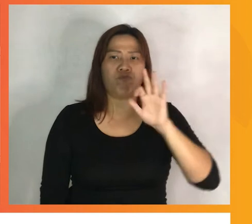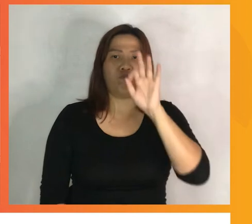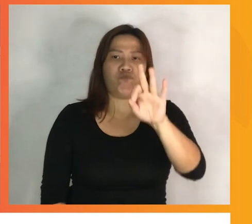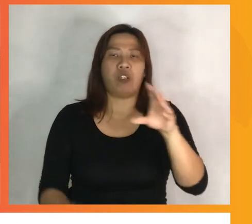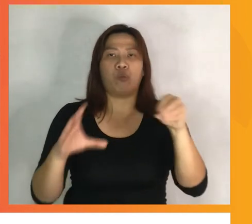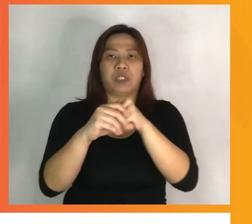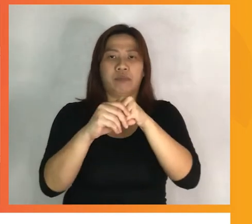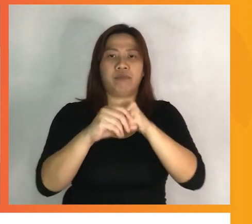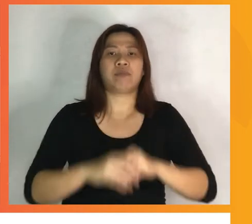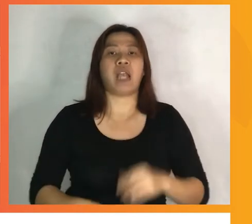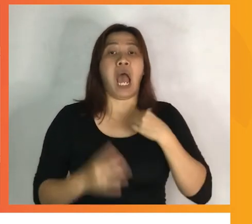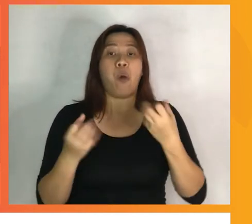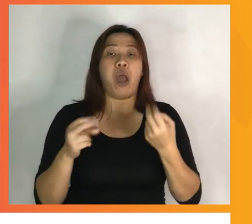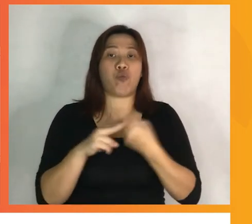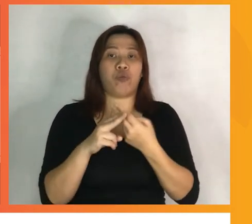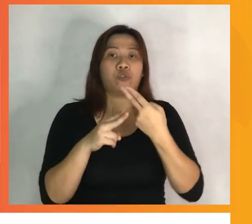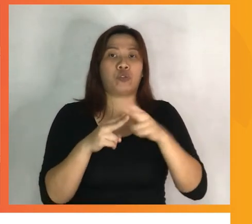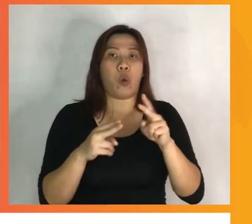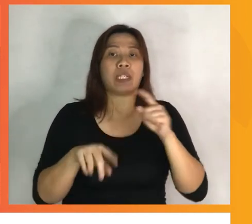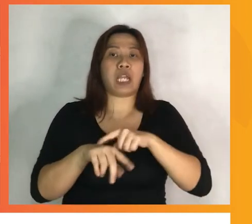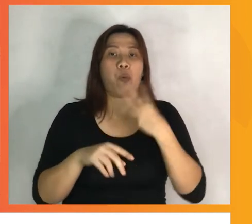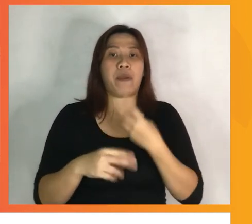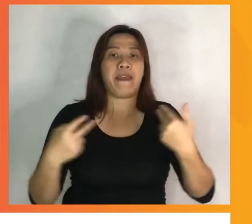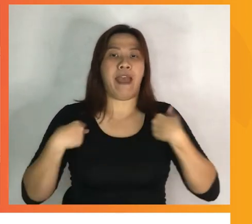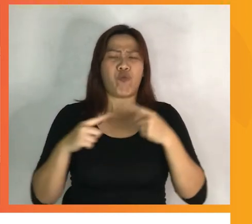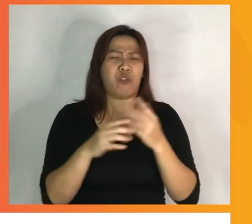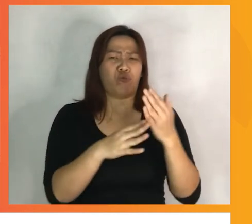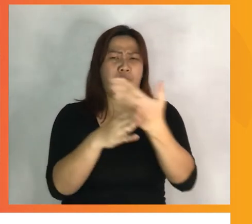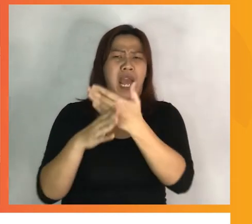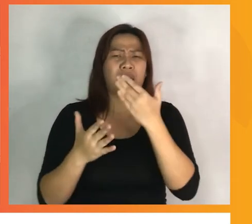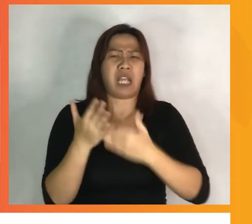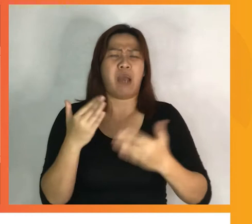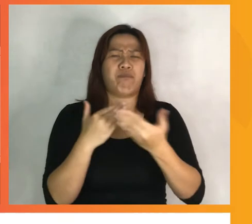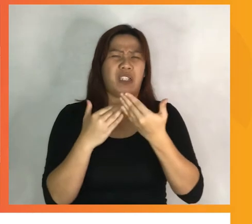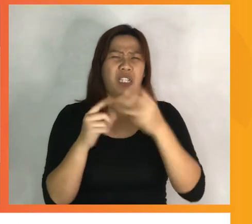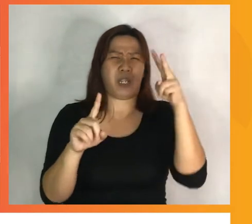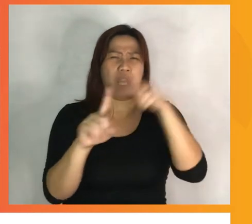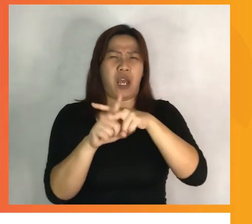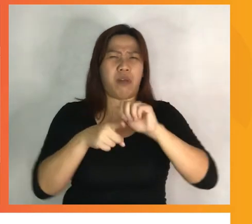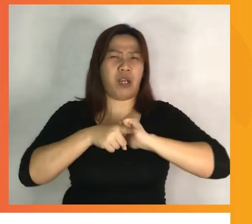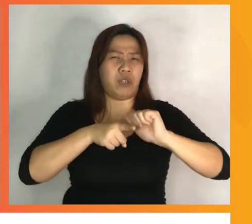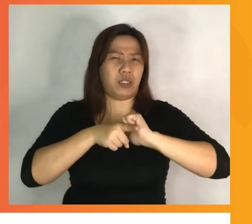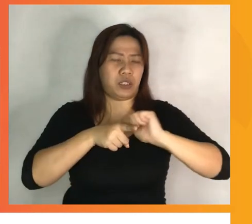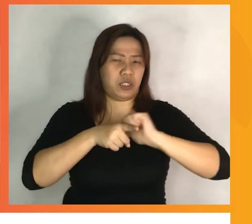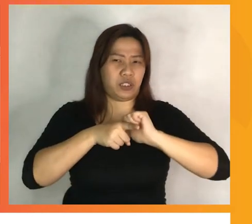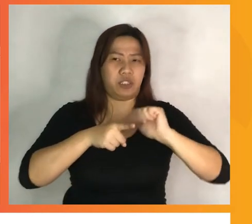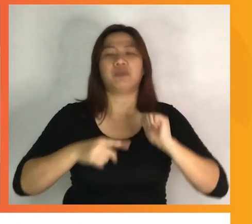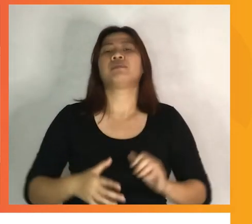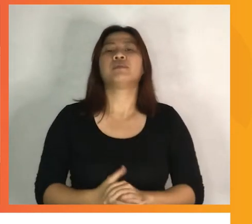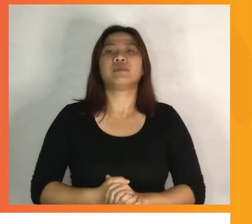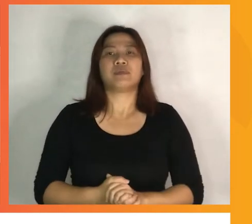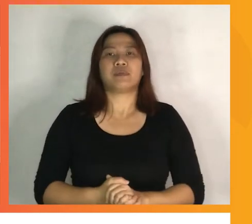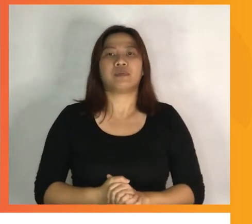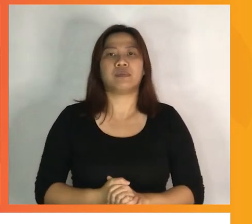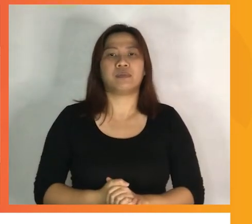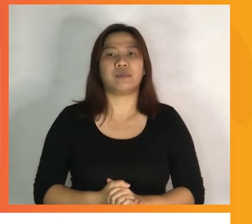Inclusion. And I want to use the short time that we have available to share some